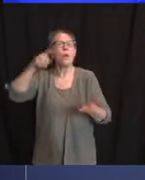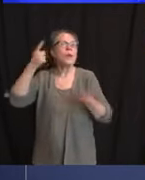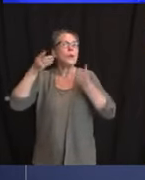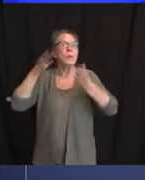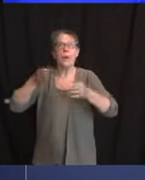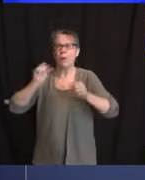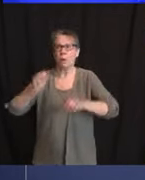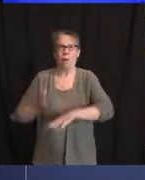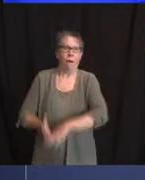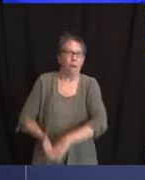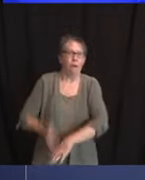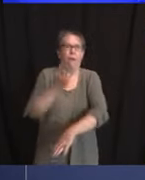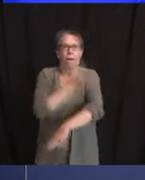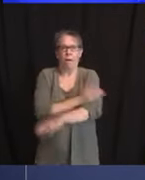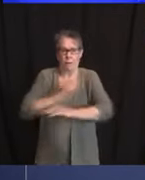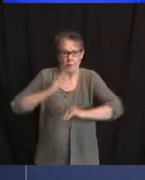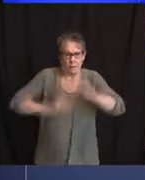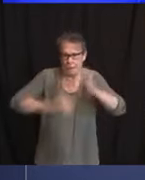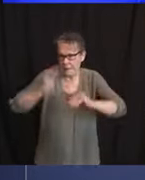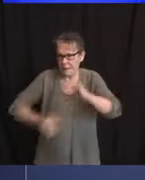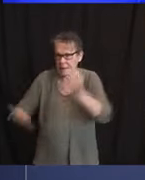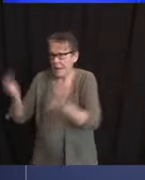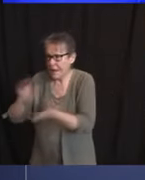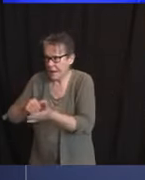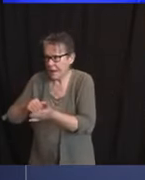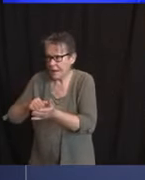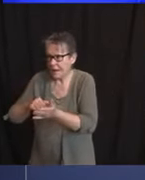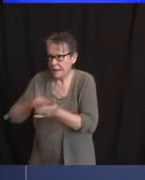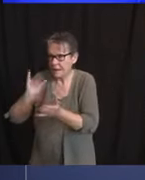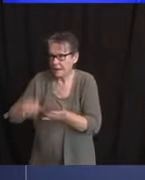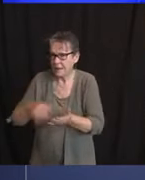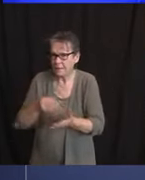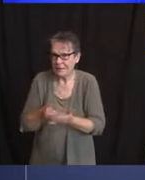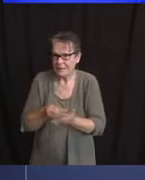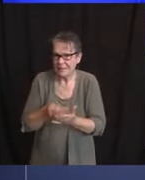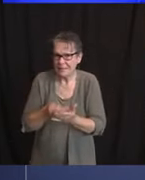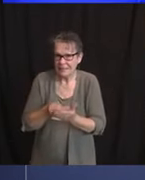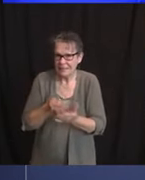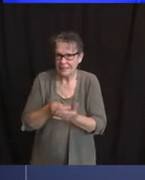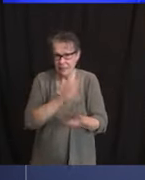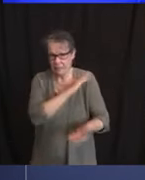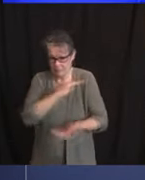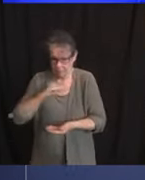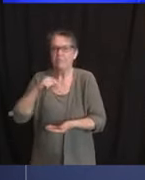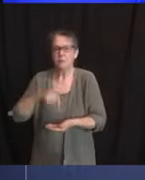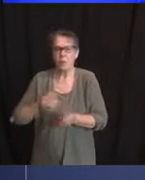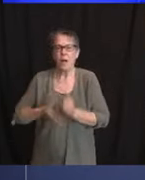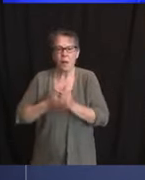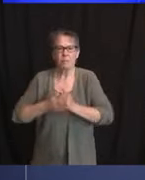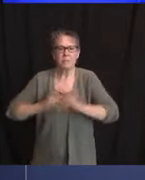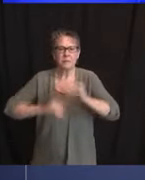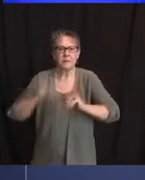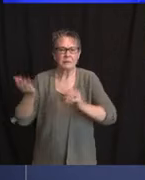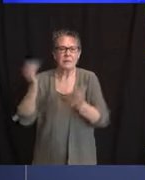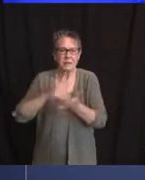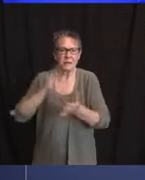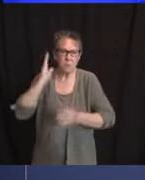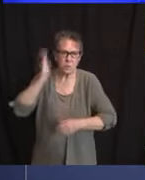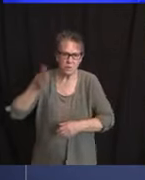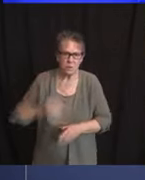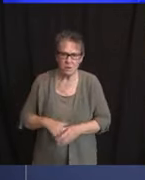local communities waging war with an invisible enemy. The federal government cannot sit on its hands and watch our states